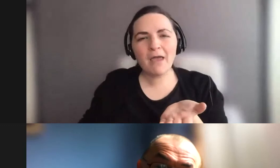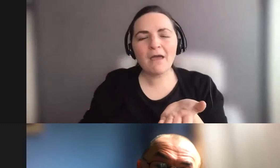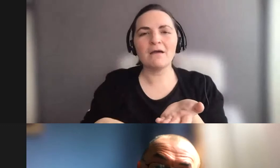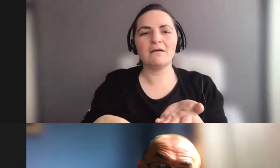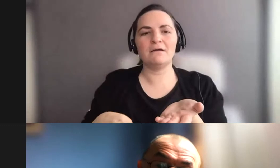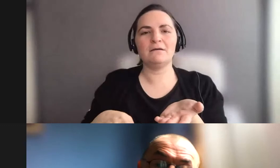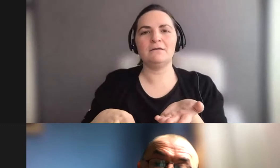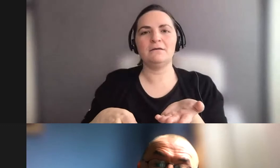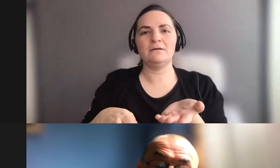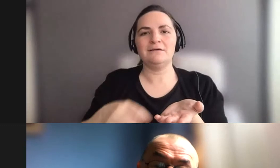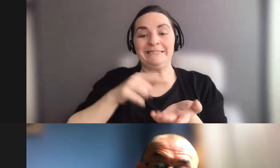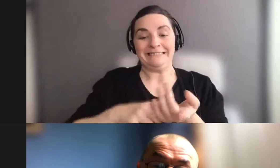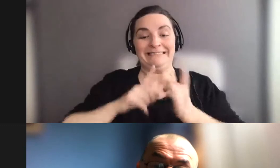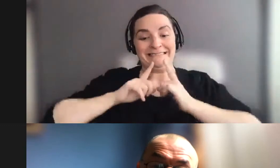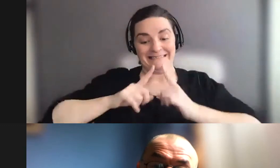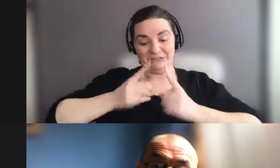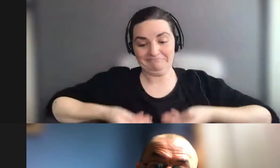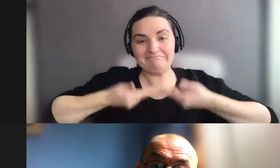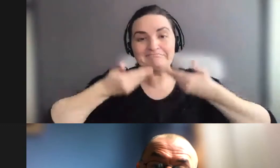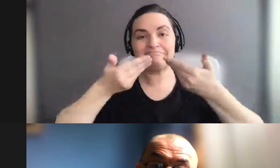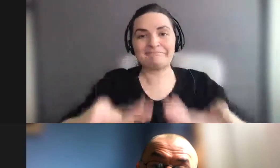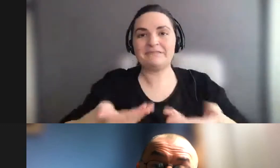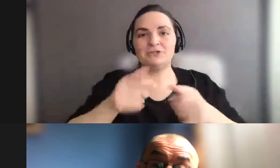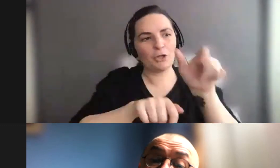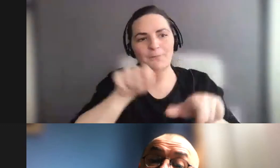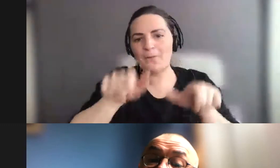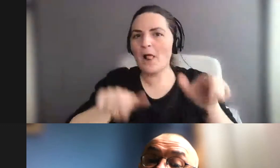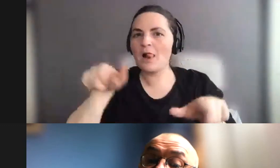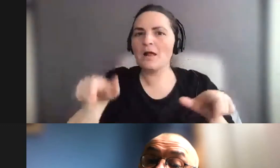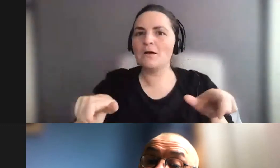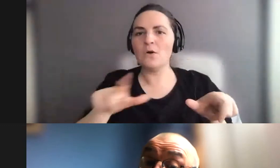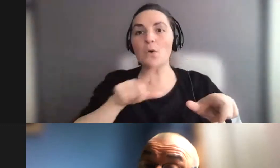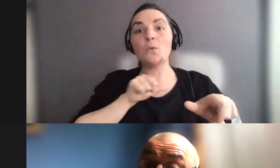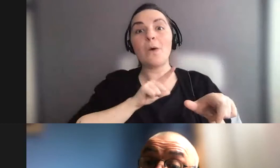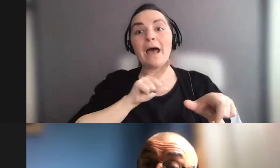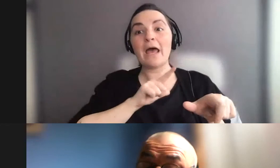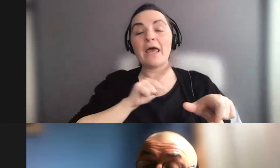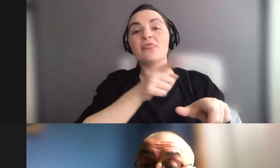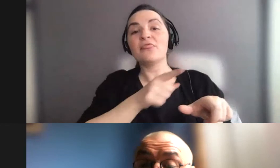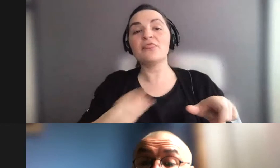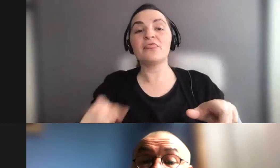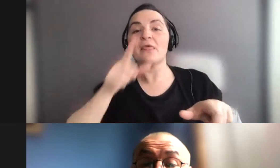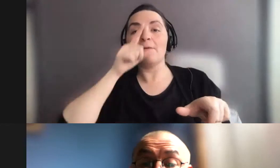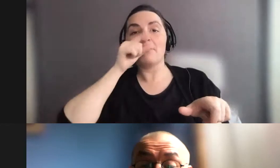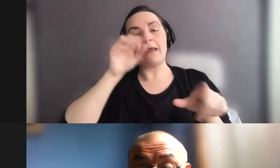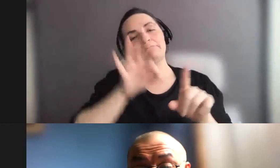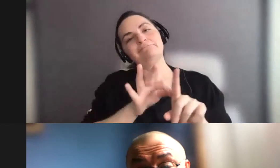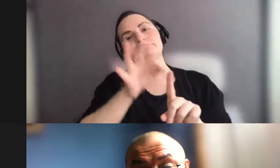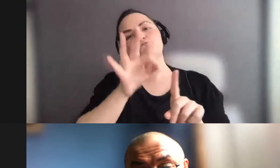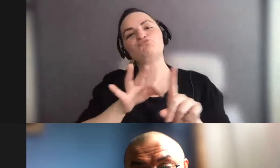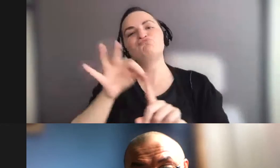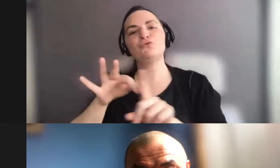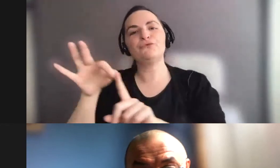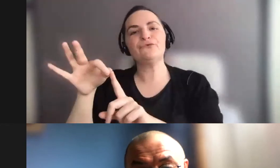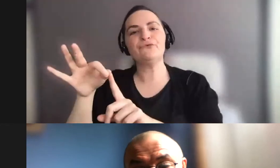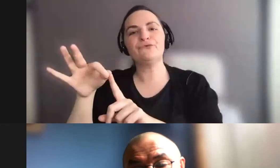that teachers give pupils in order to enable pupils to improve their work,